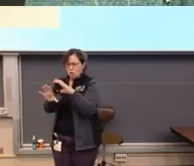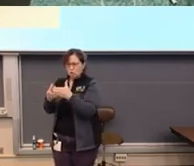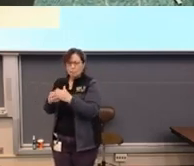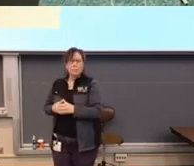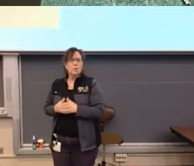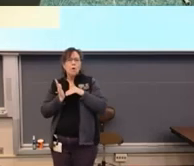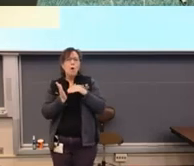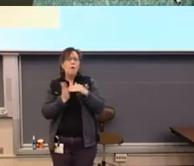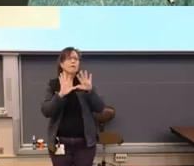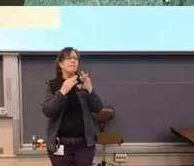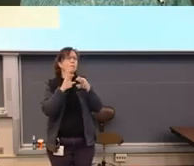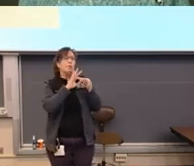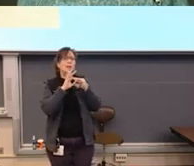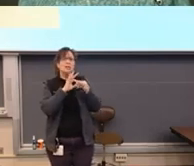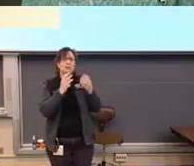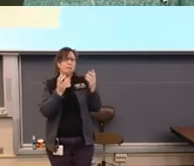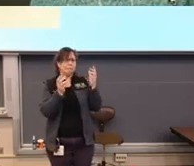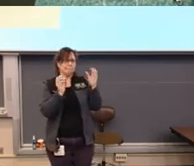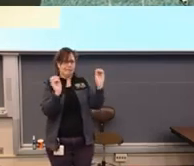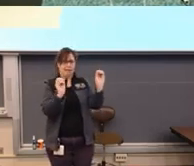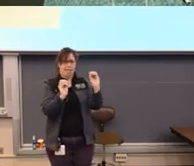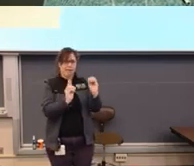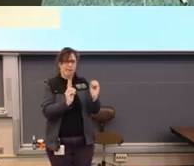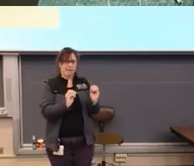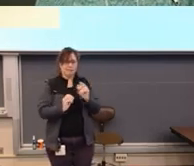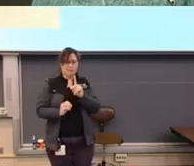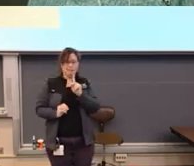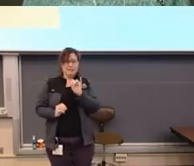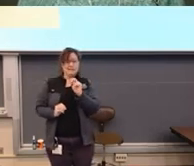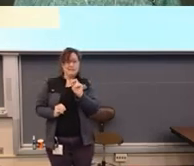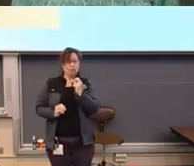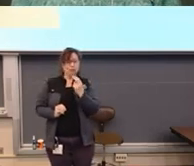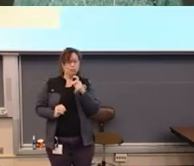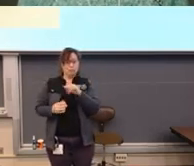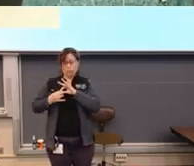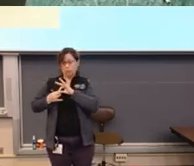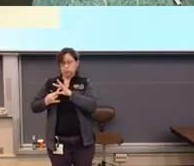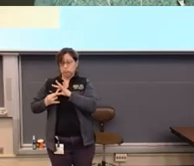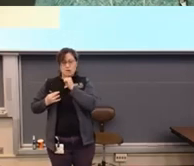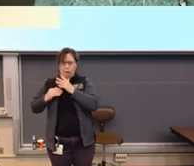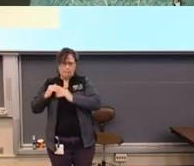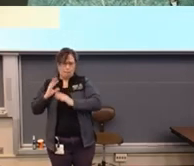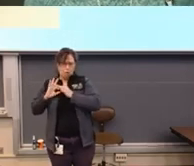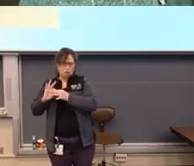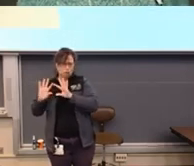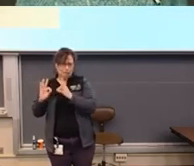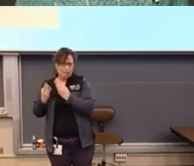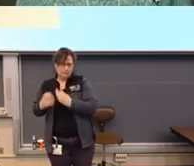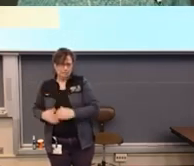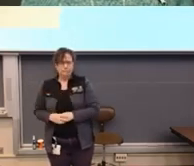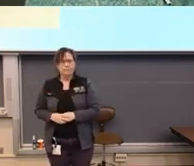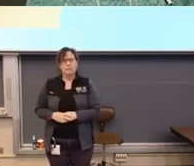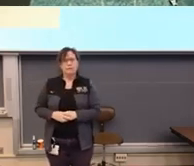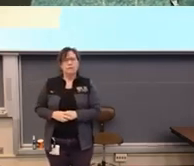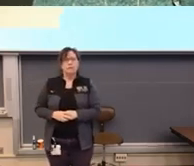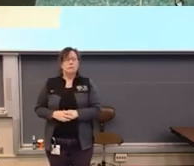relationships available and the kinship people are not related by blood. Sometimes families have